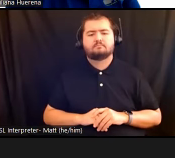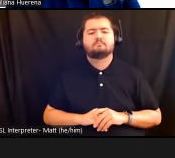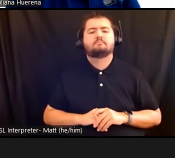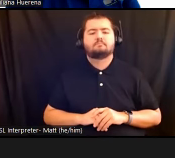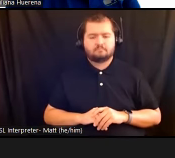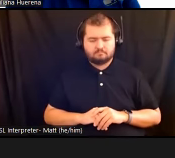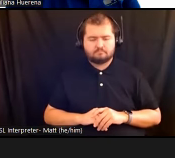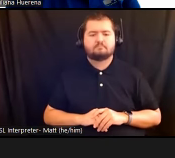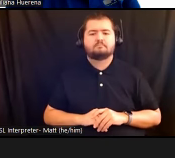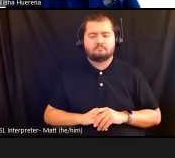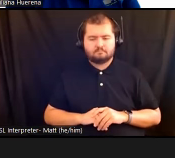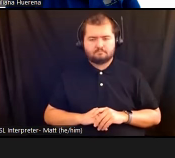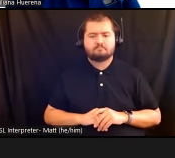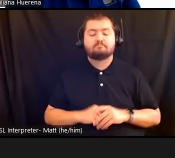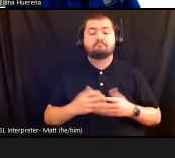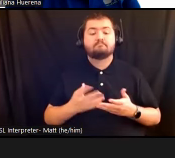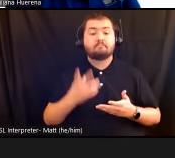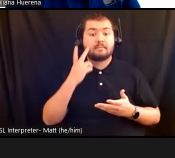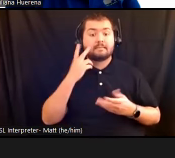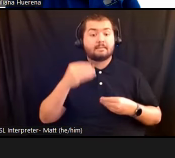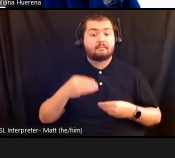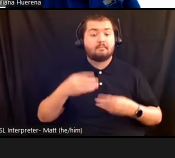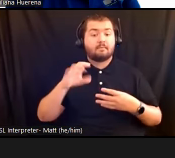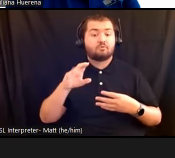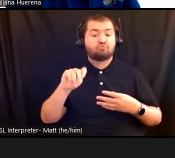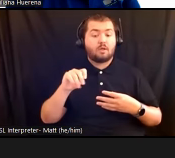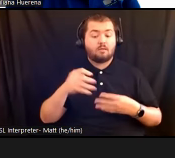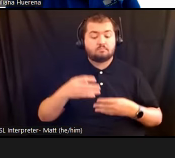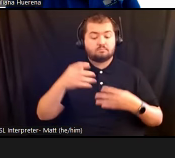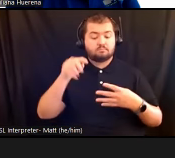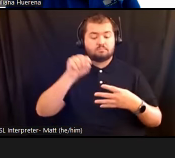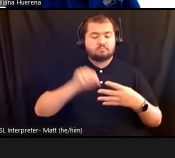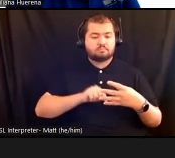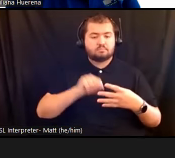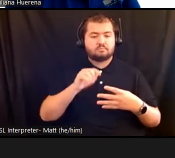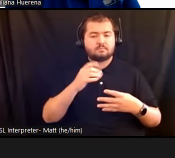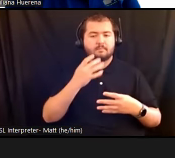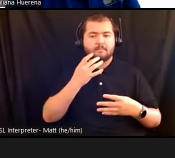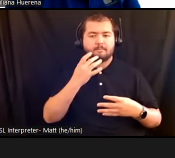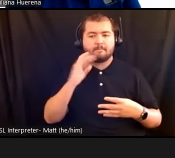Yes. Mhm. So answers that we're seeing in the chat, they're biased.